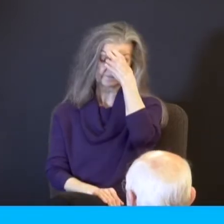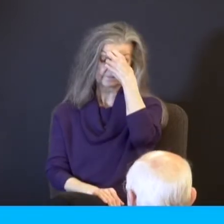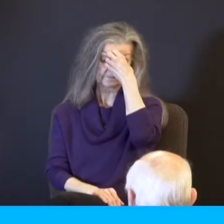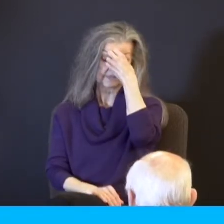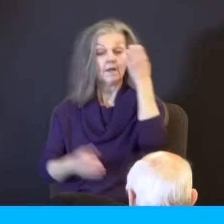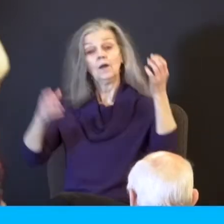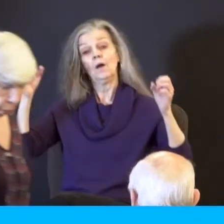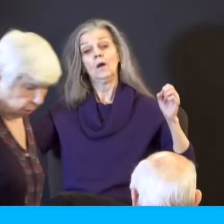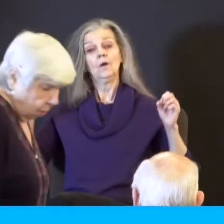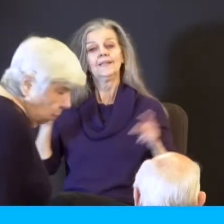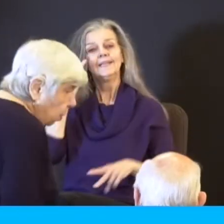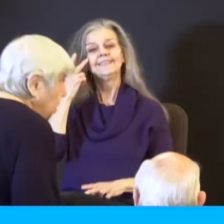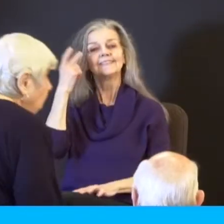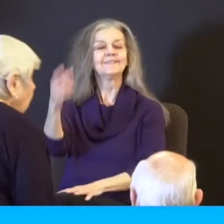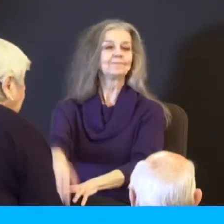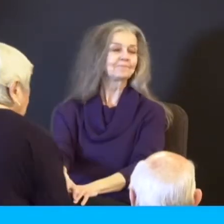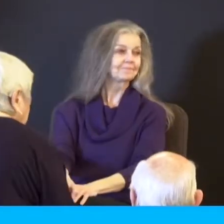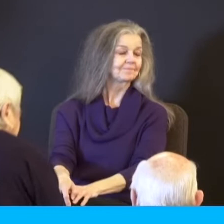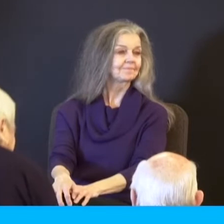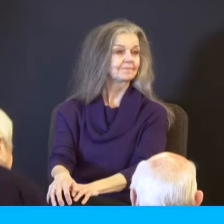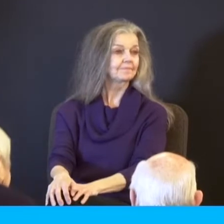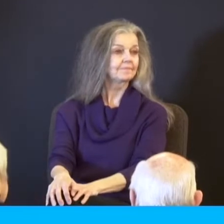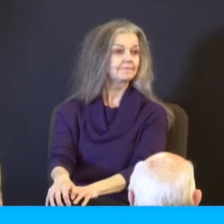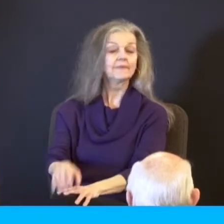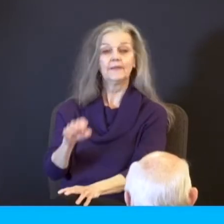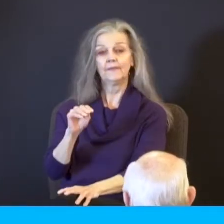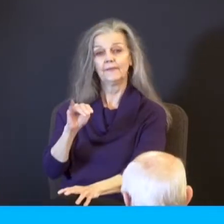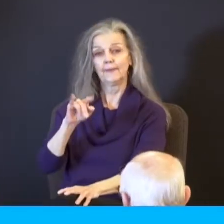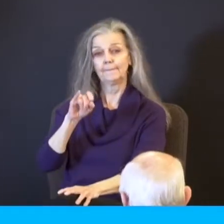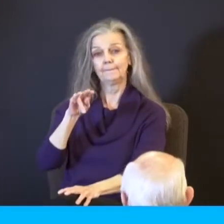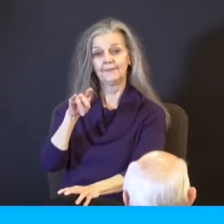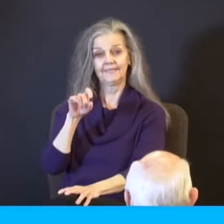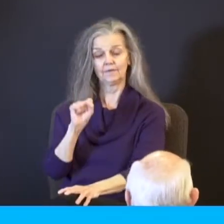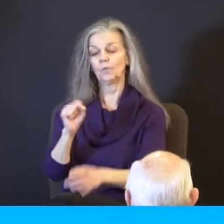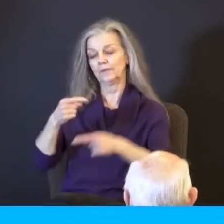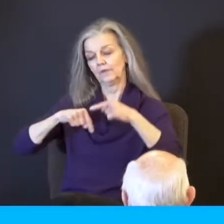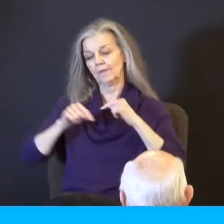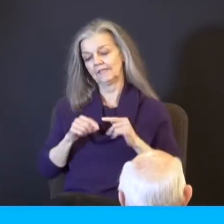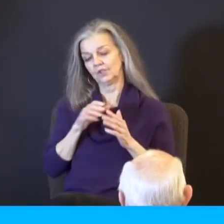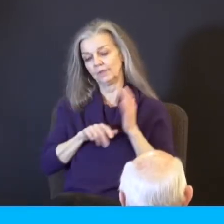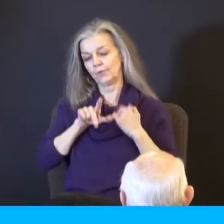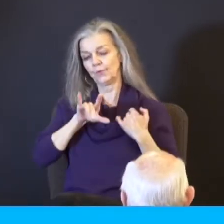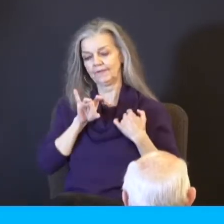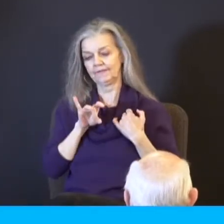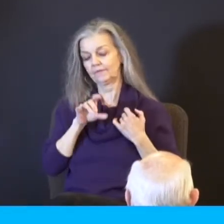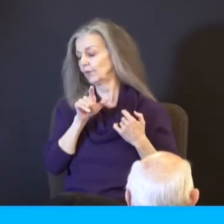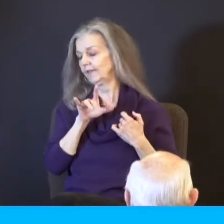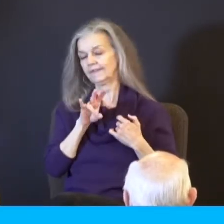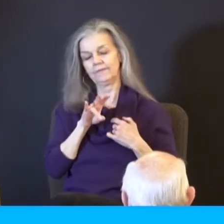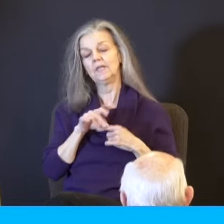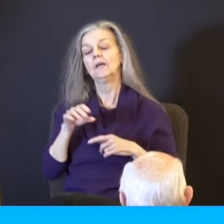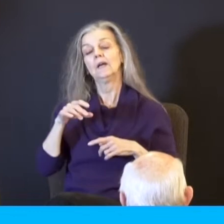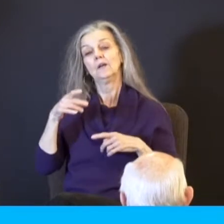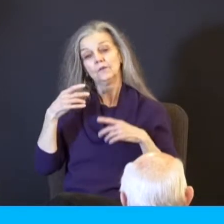Well, let's see. And the Midianites, verse 36, chapter 37, sold Joseph into